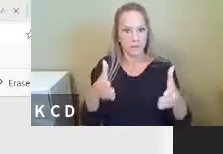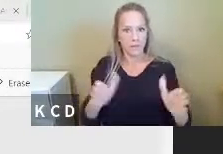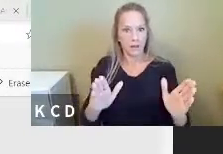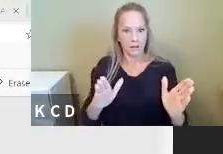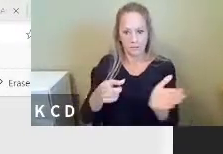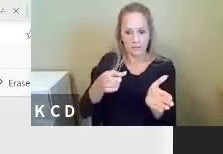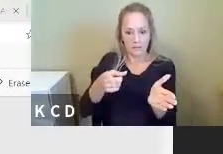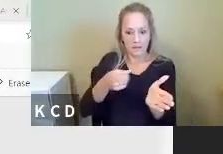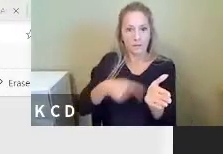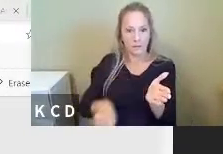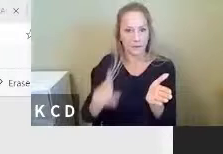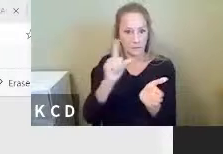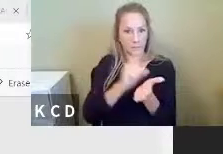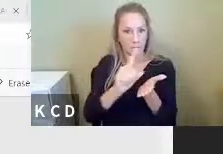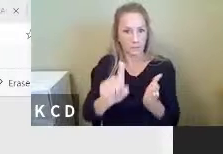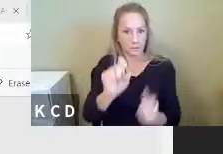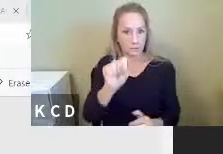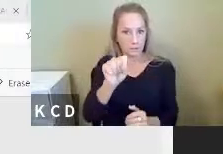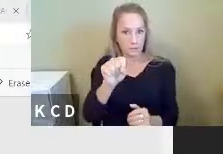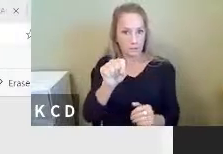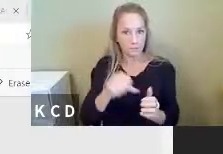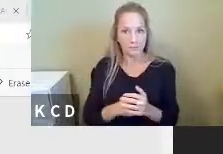week.